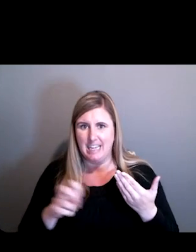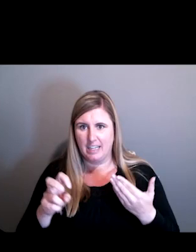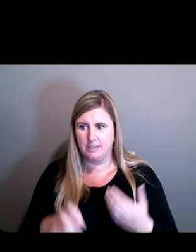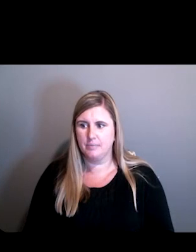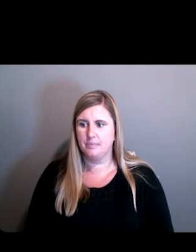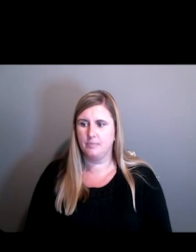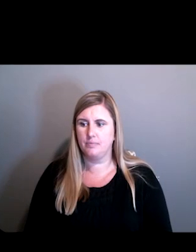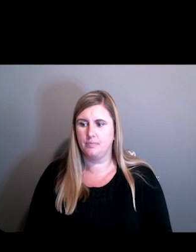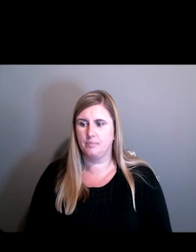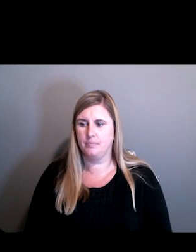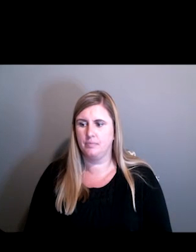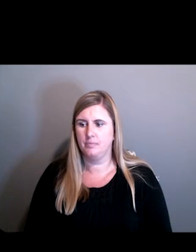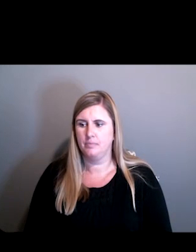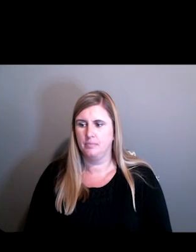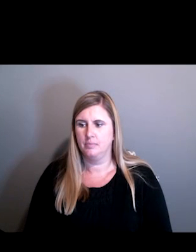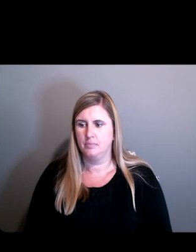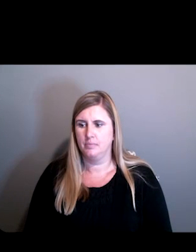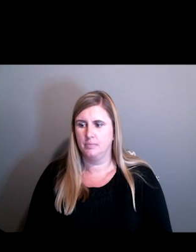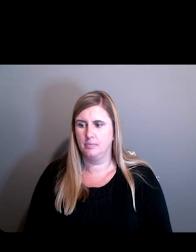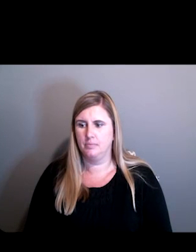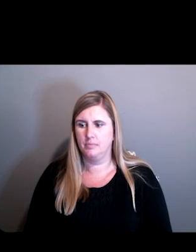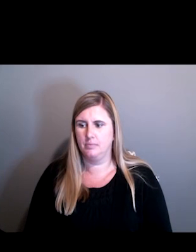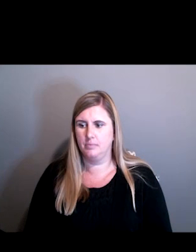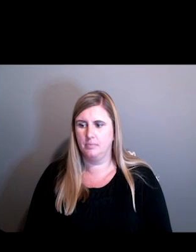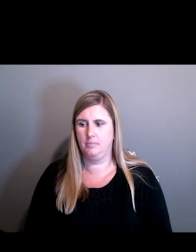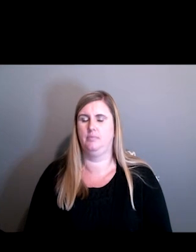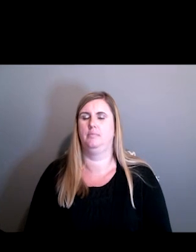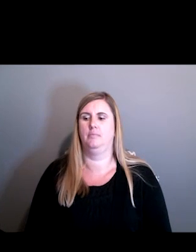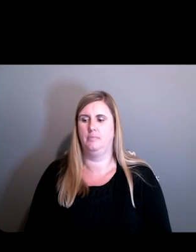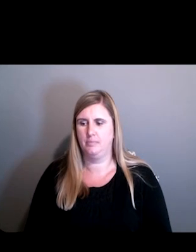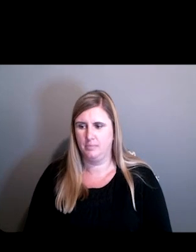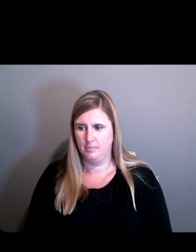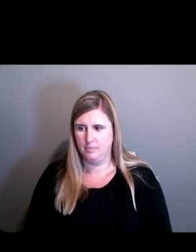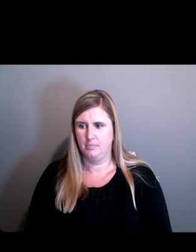The hand and the snake. Ready? Here it goes like this.